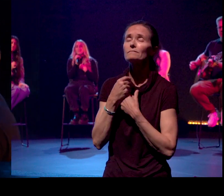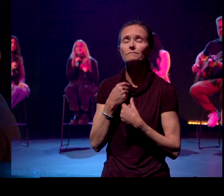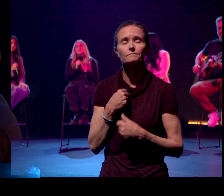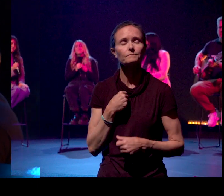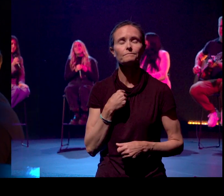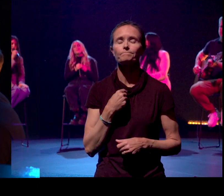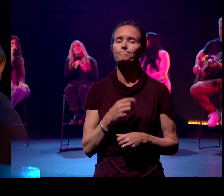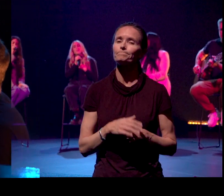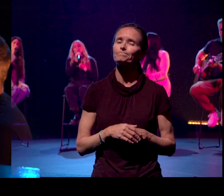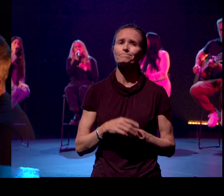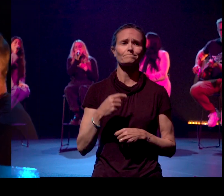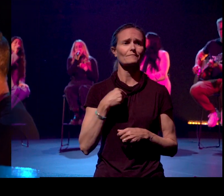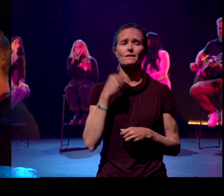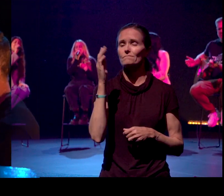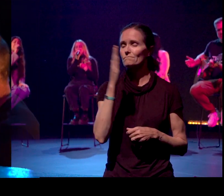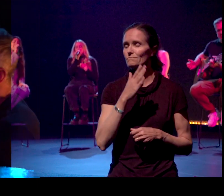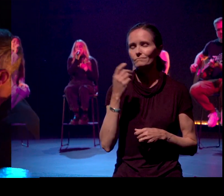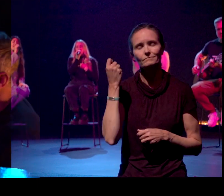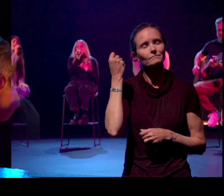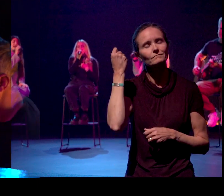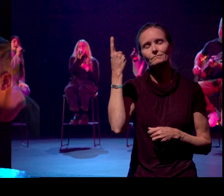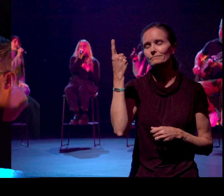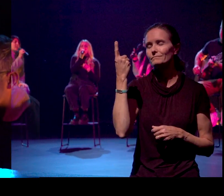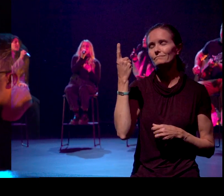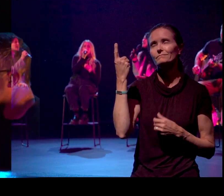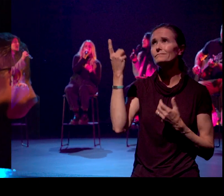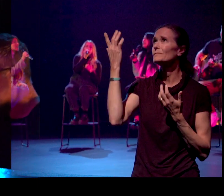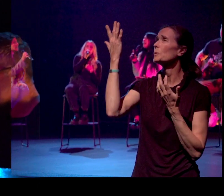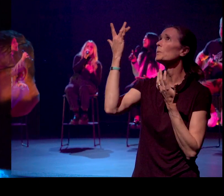Like you love me, never know why.